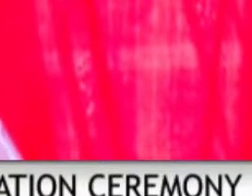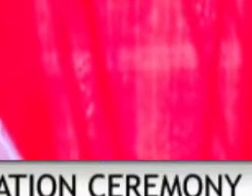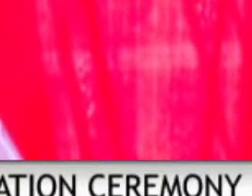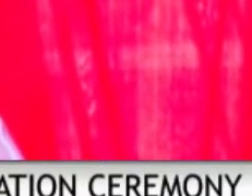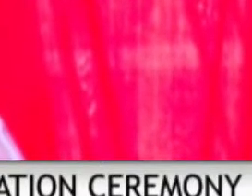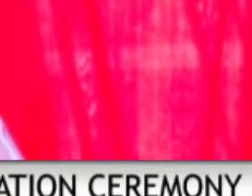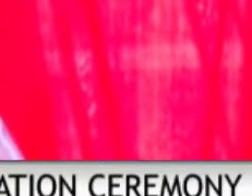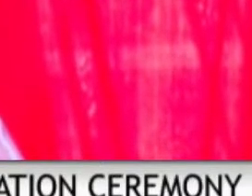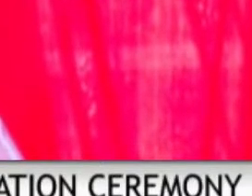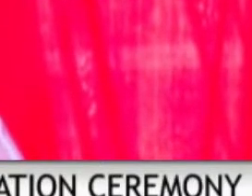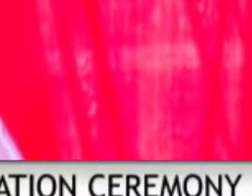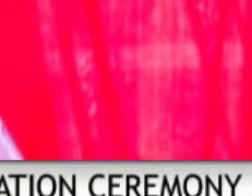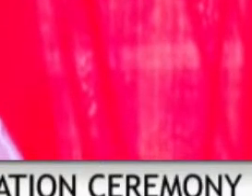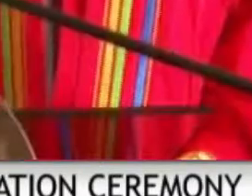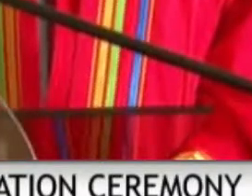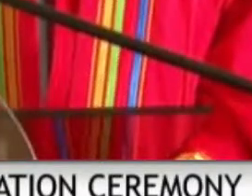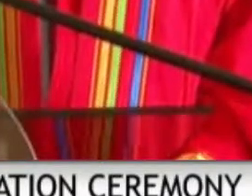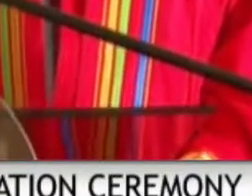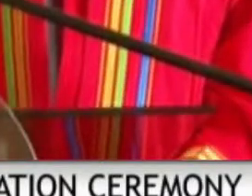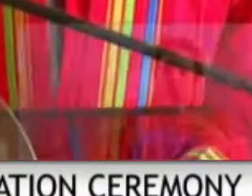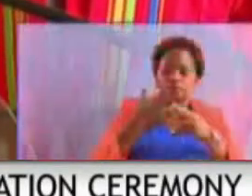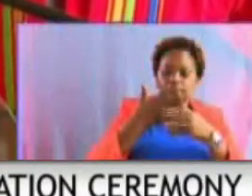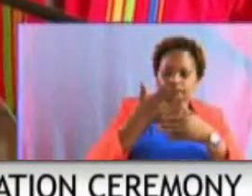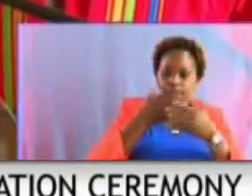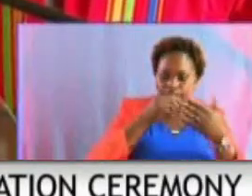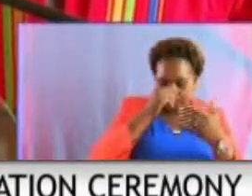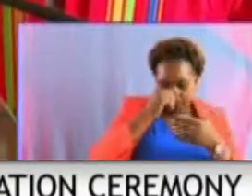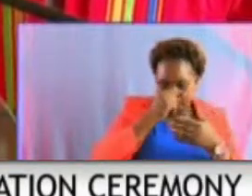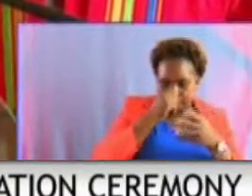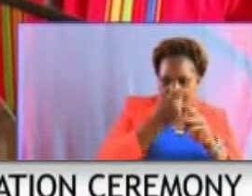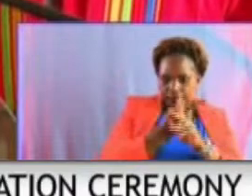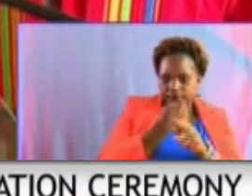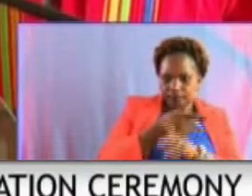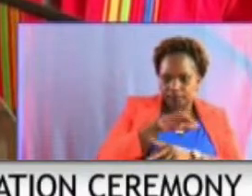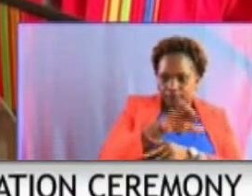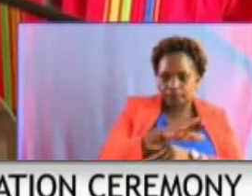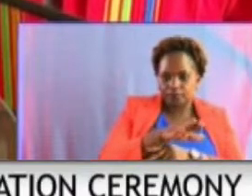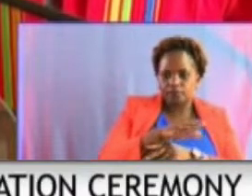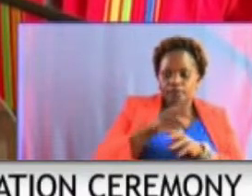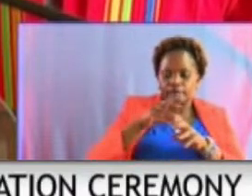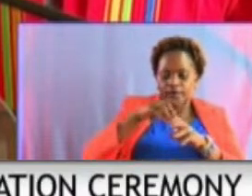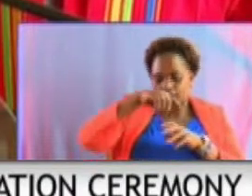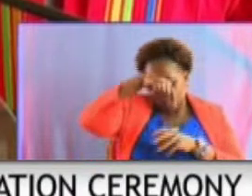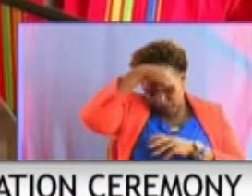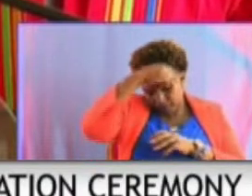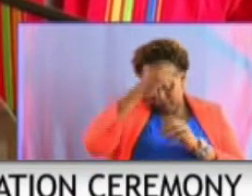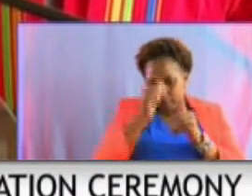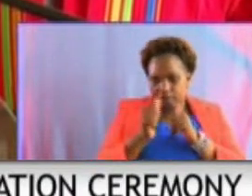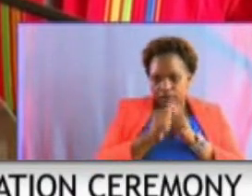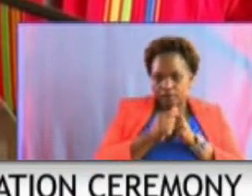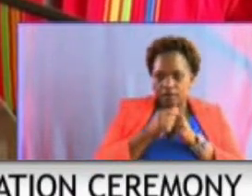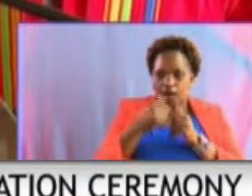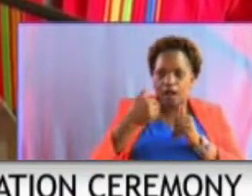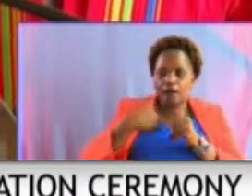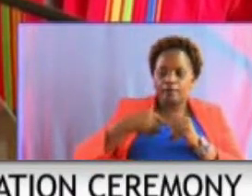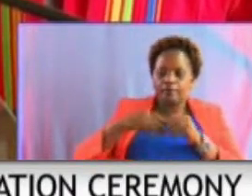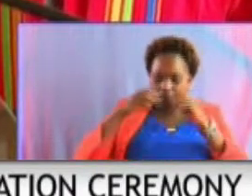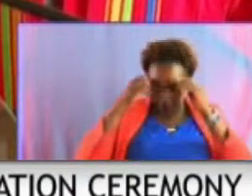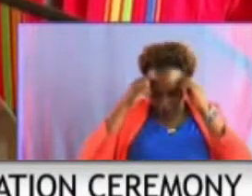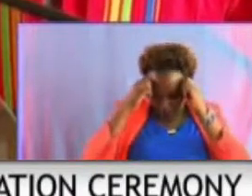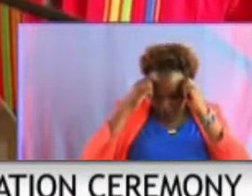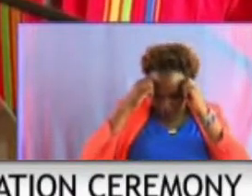I admit the persons named to the respective undergraduate degrees for which they have been